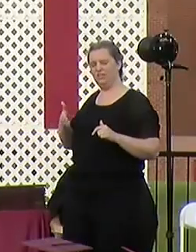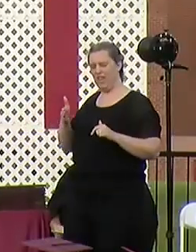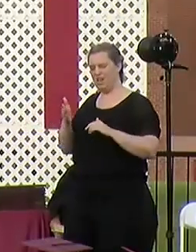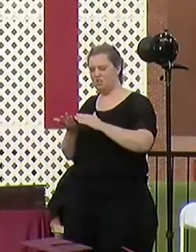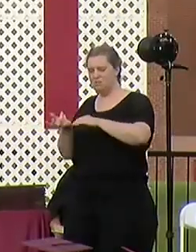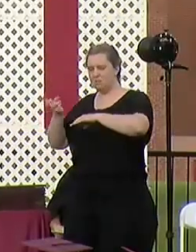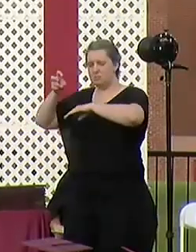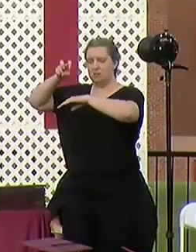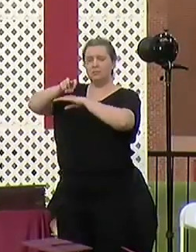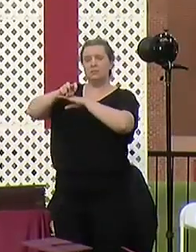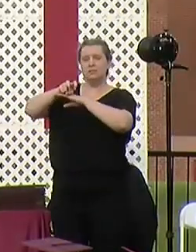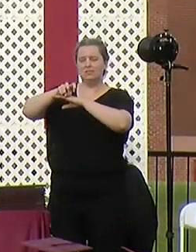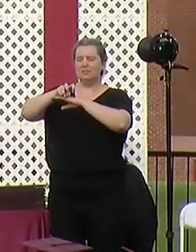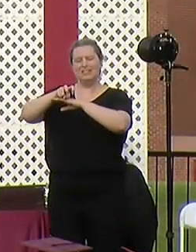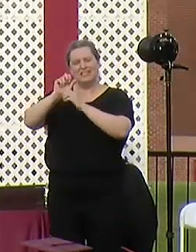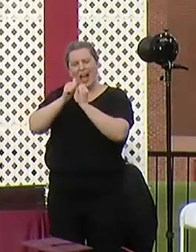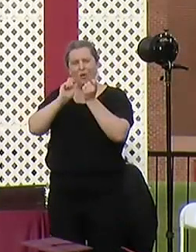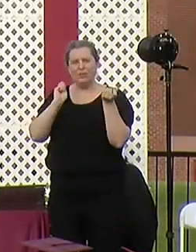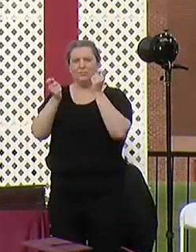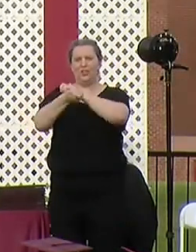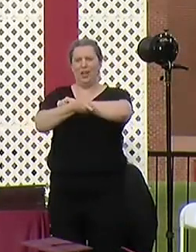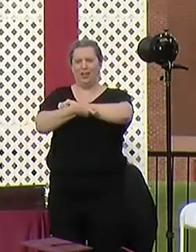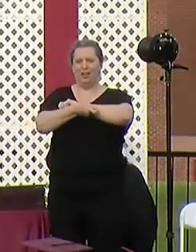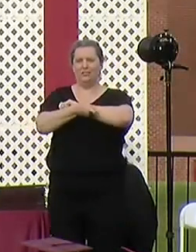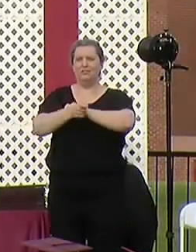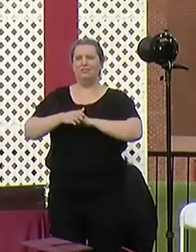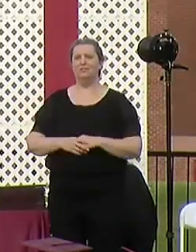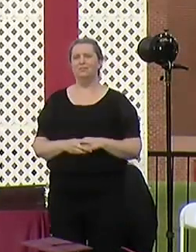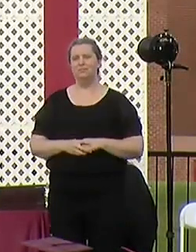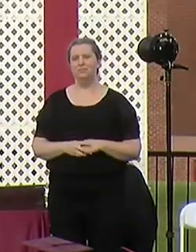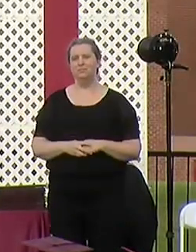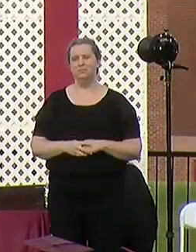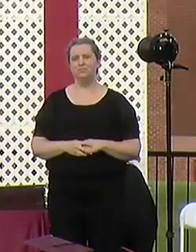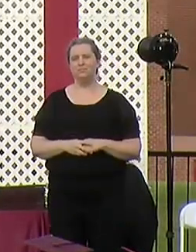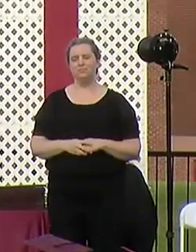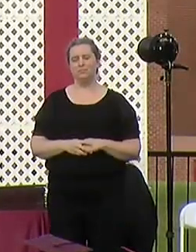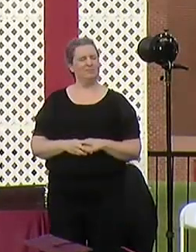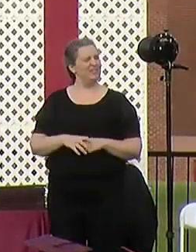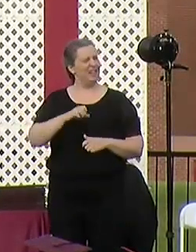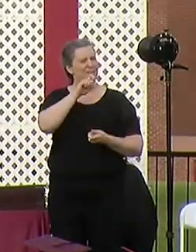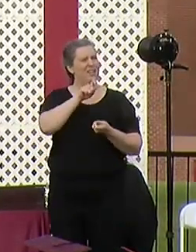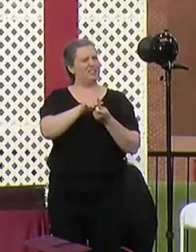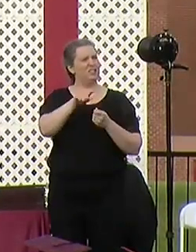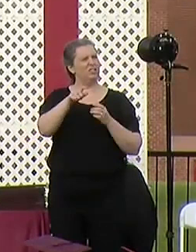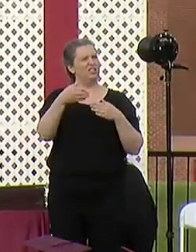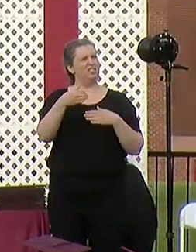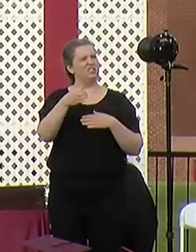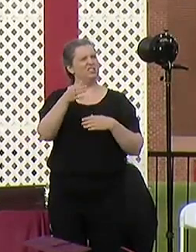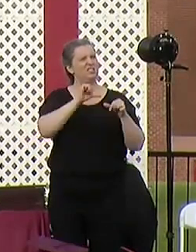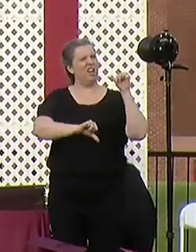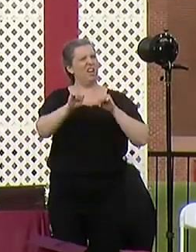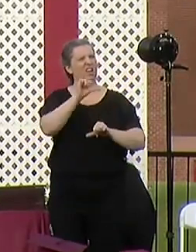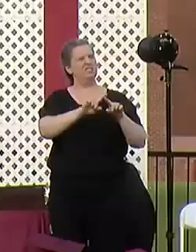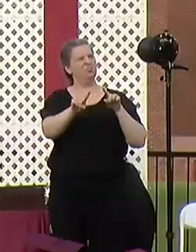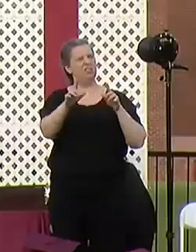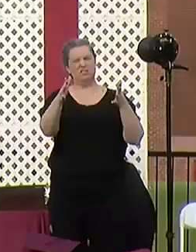shore, it's the only way we evolve, but evolve we must. I'm not exactly sure that's the science behind it, but run with it.